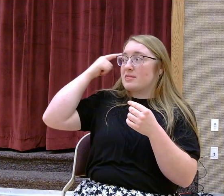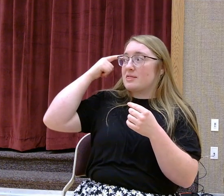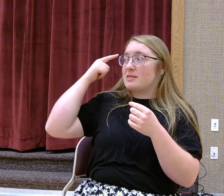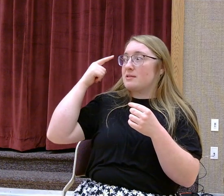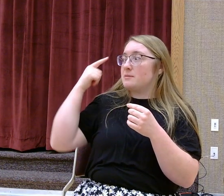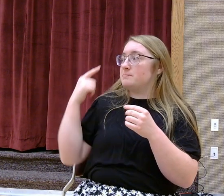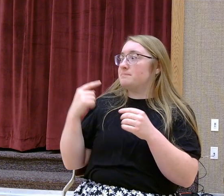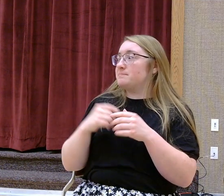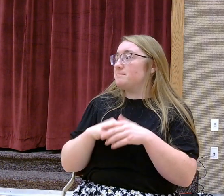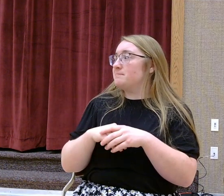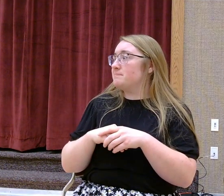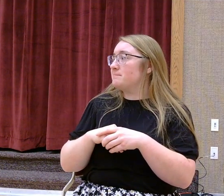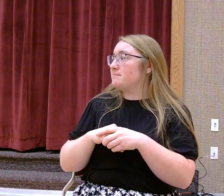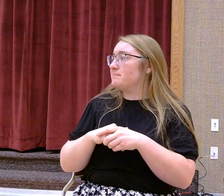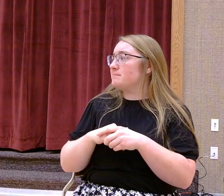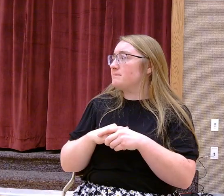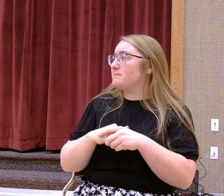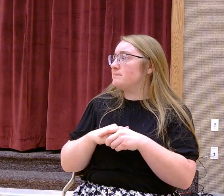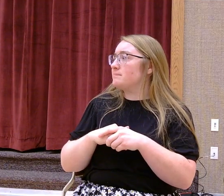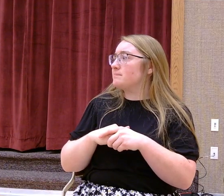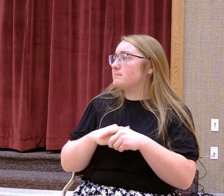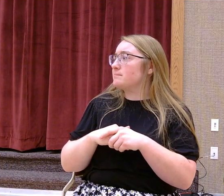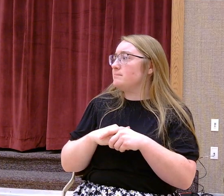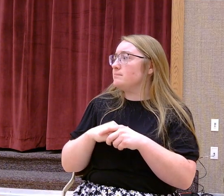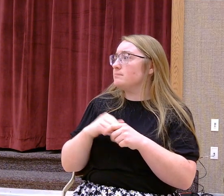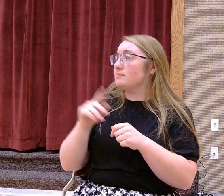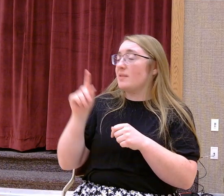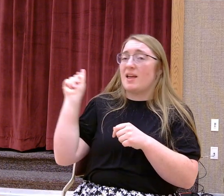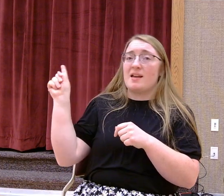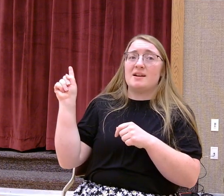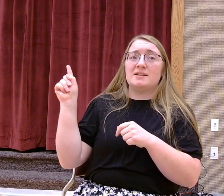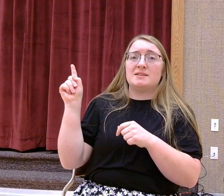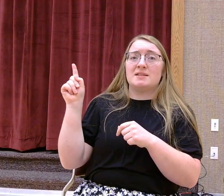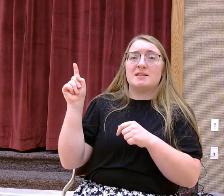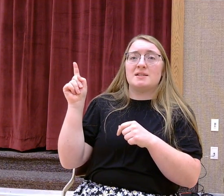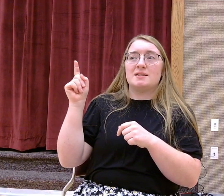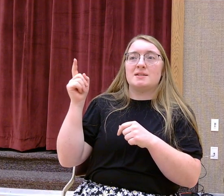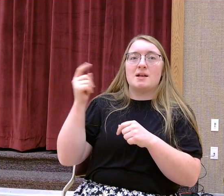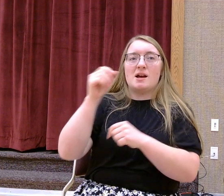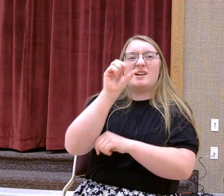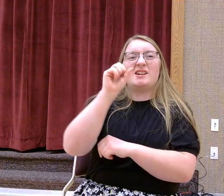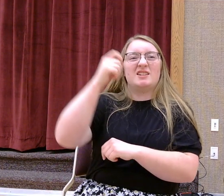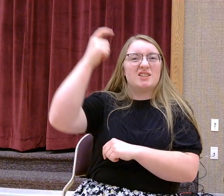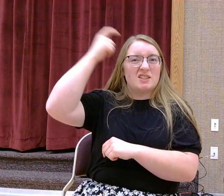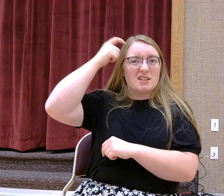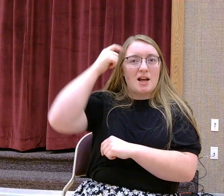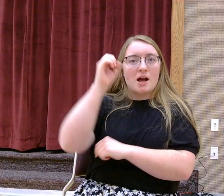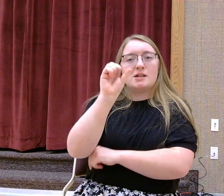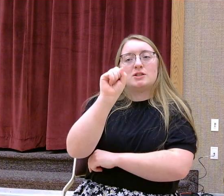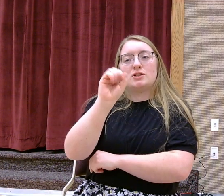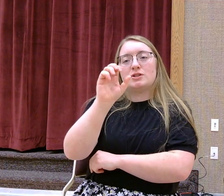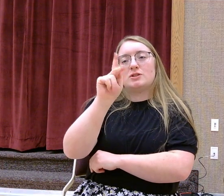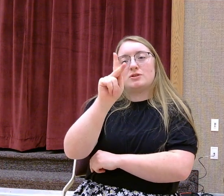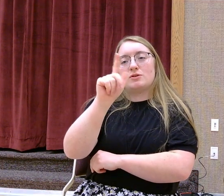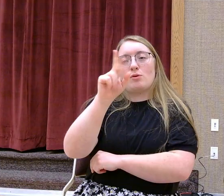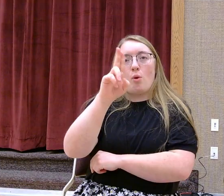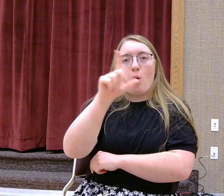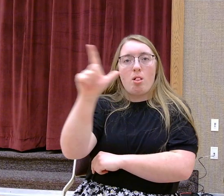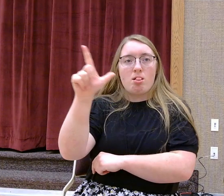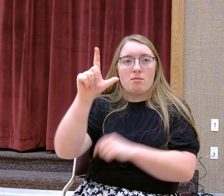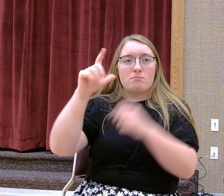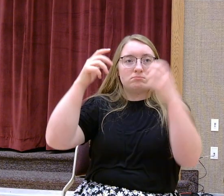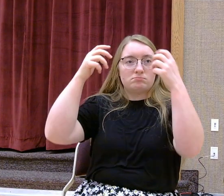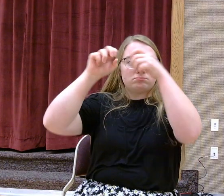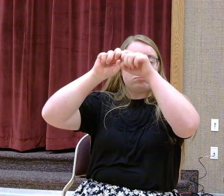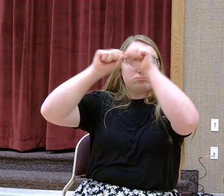Unfortunately, didn't do well. This is a skull fracture. So this is not supposed to be like